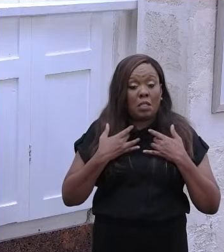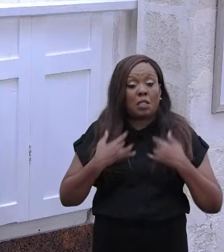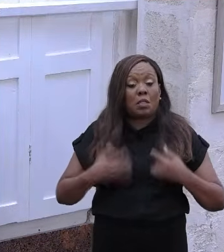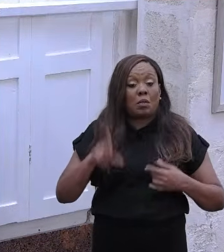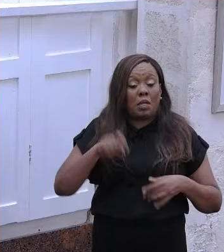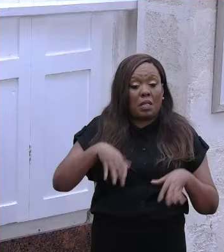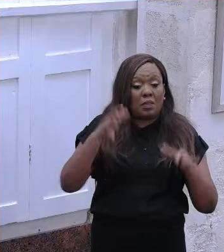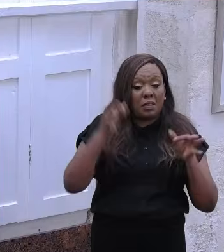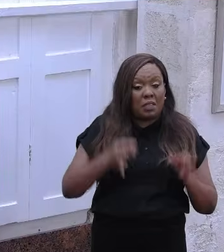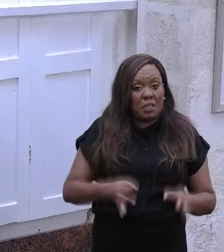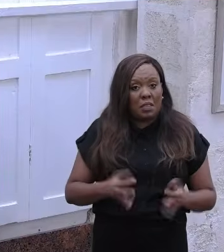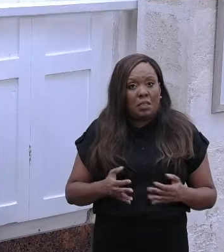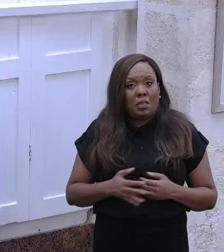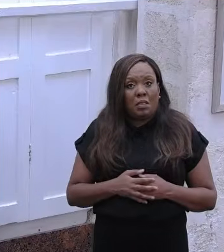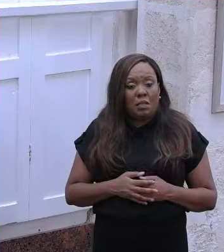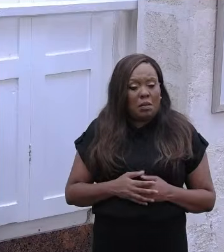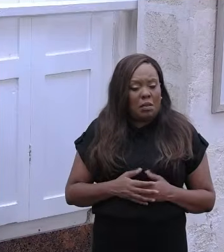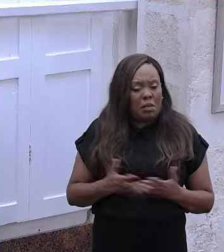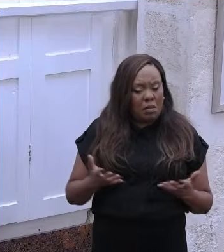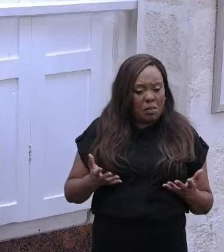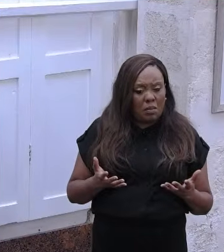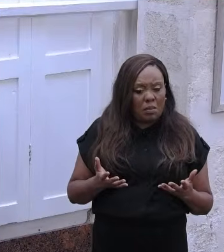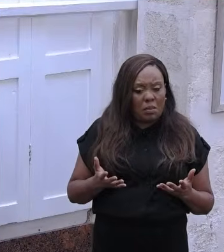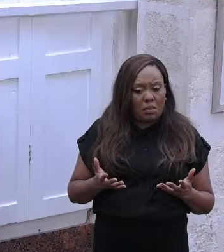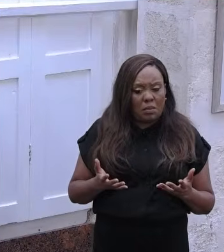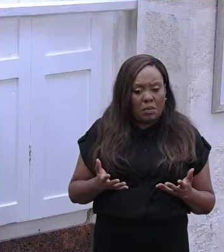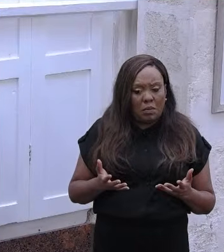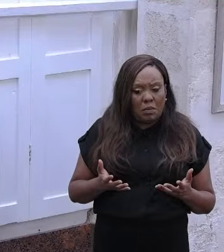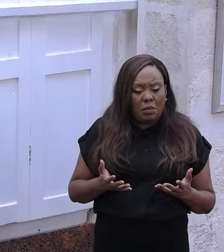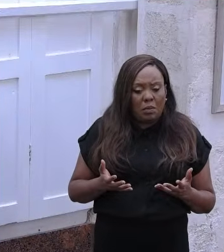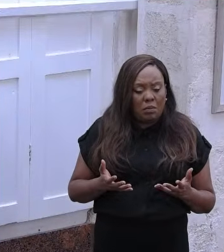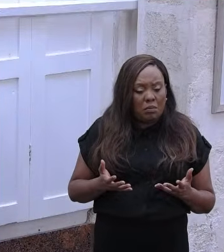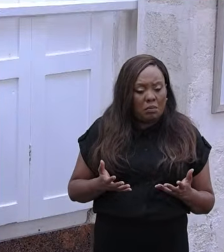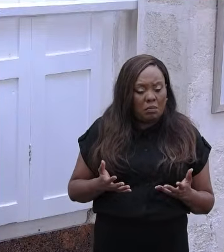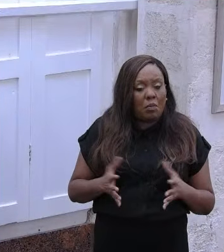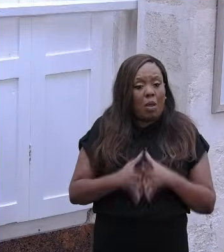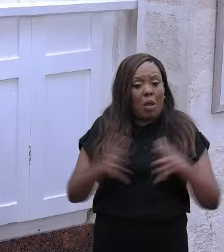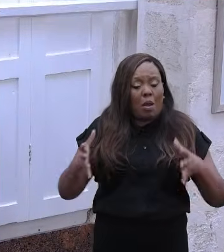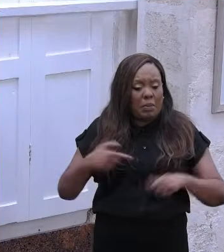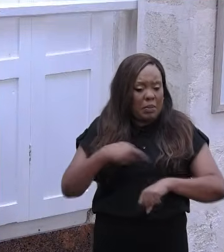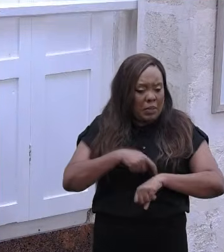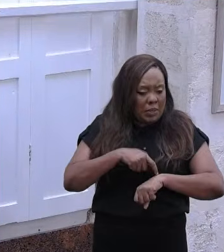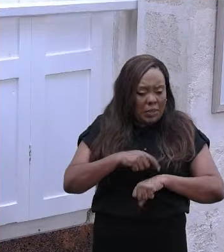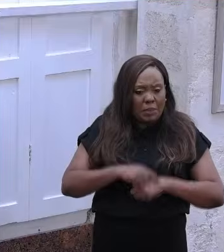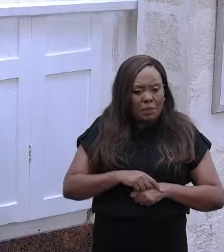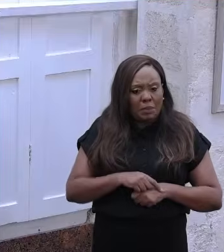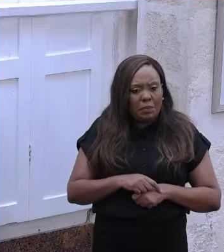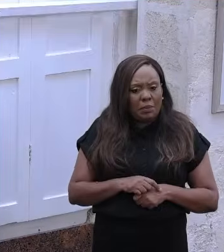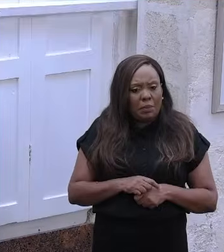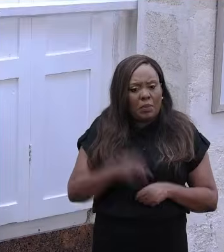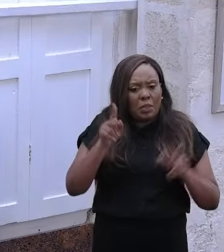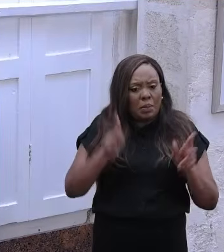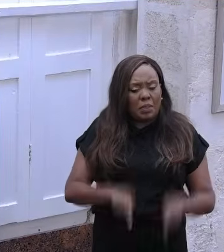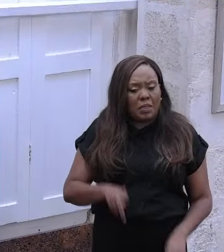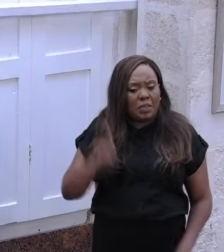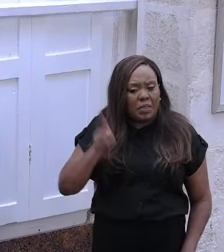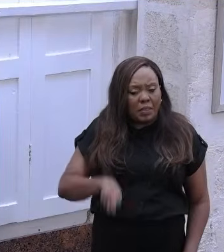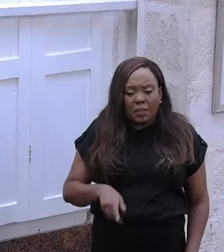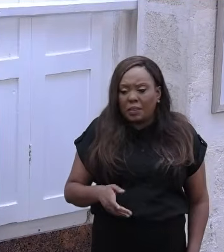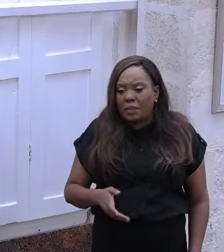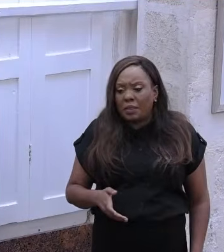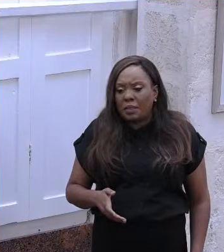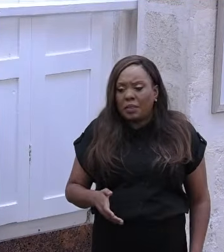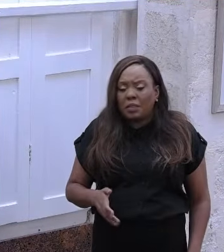practical way, what is the length of time that we presume a person should be able to assimilate